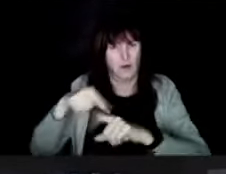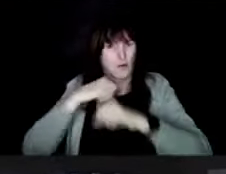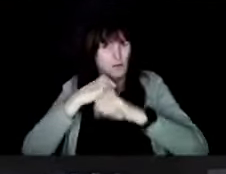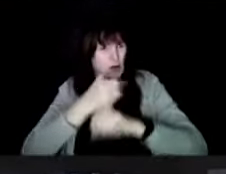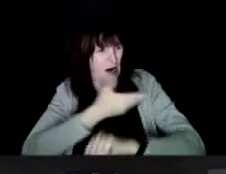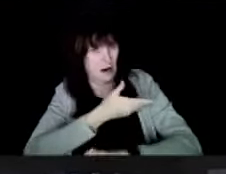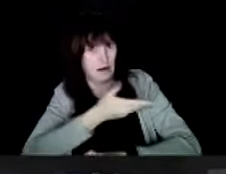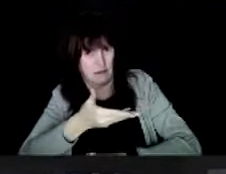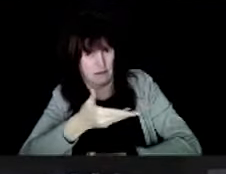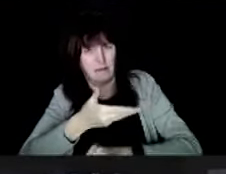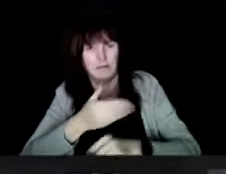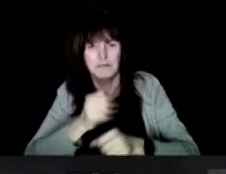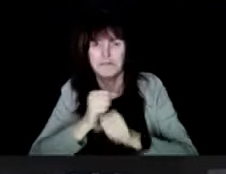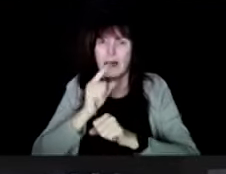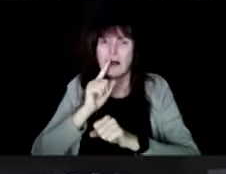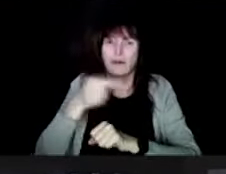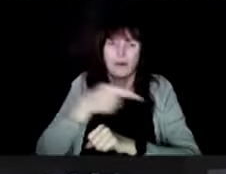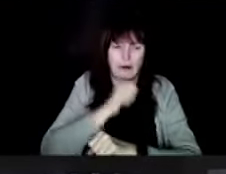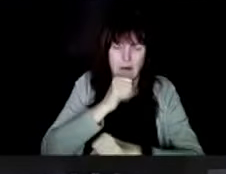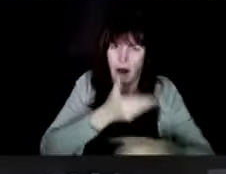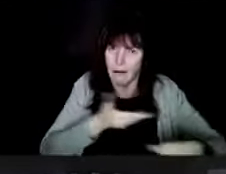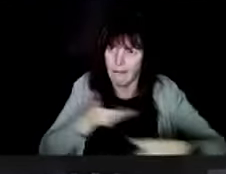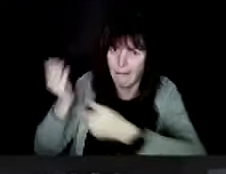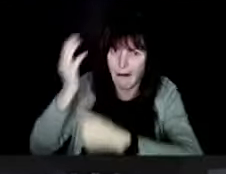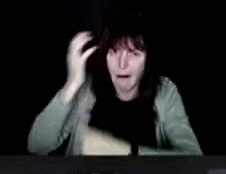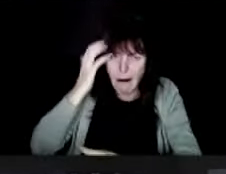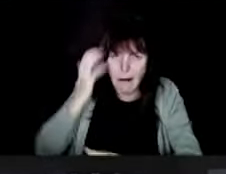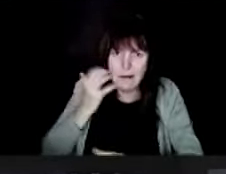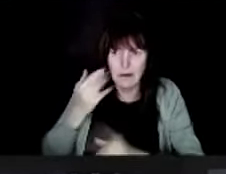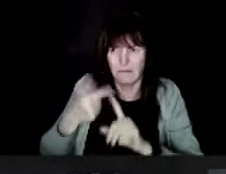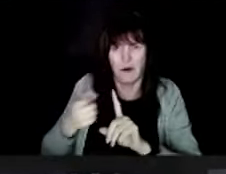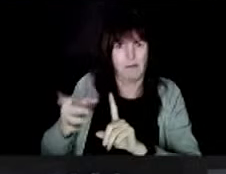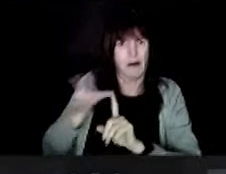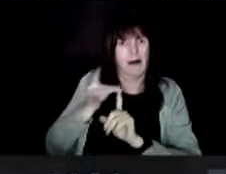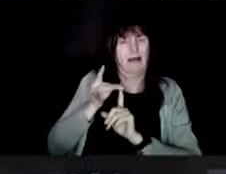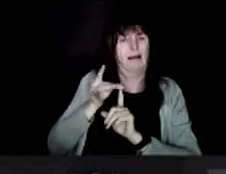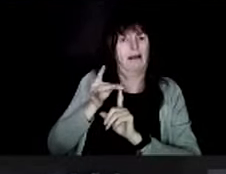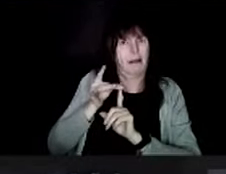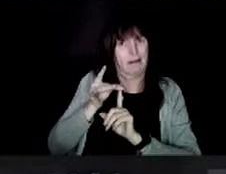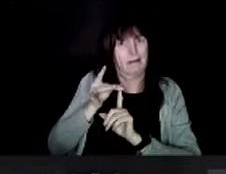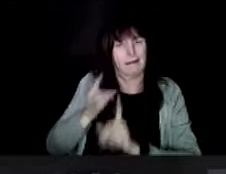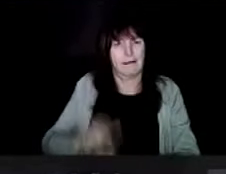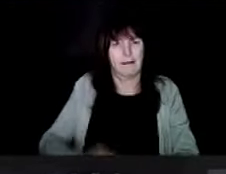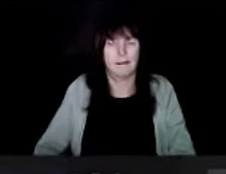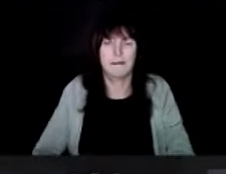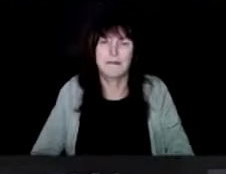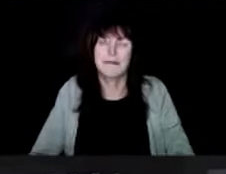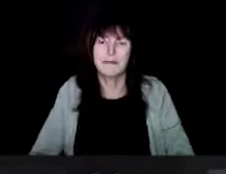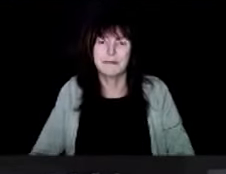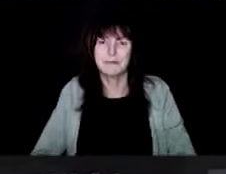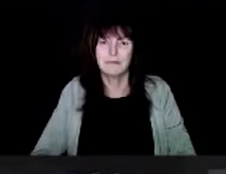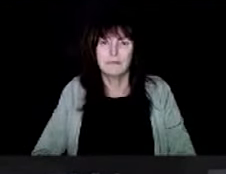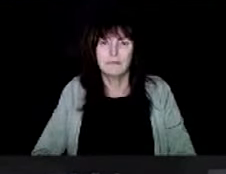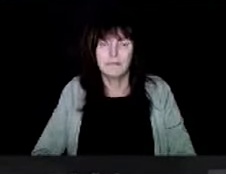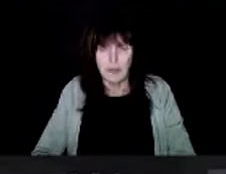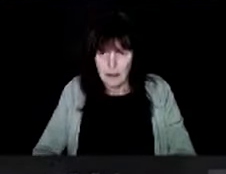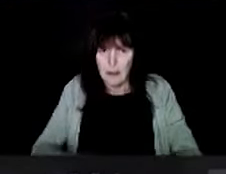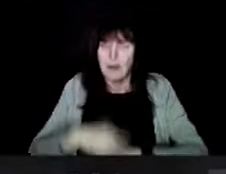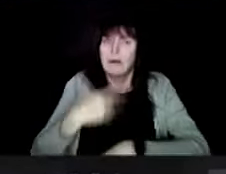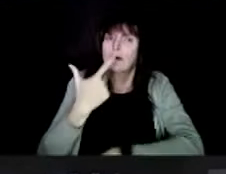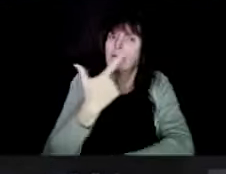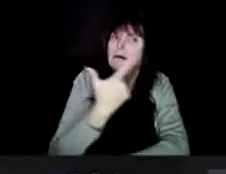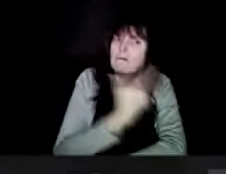COVID-19 complication. Vaccination, coupled with the additional protective measures currently in place,